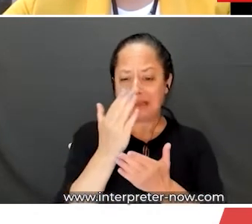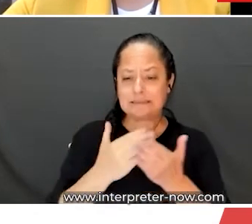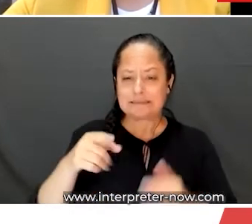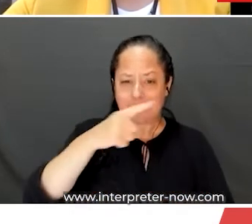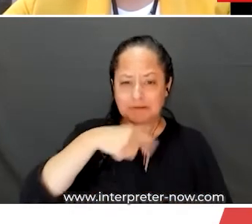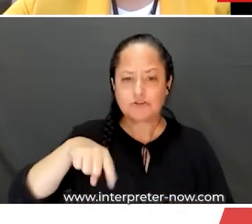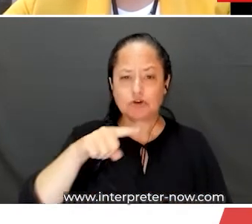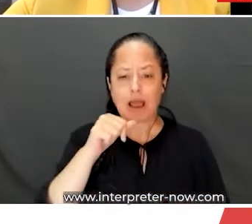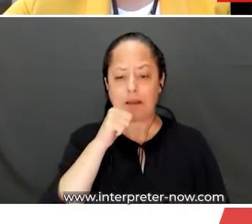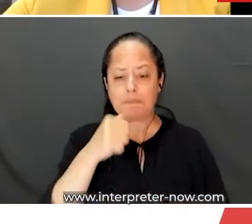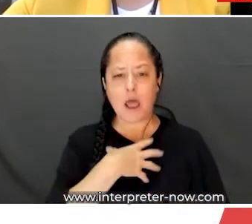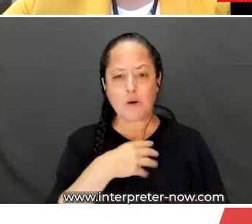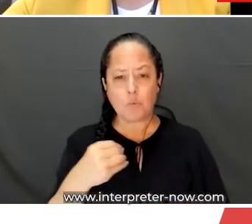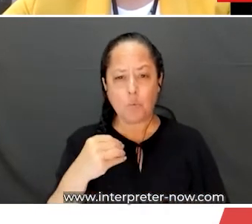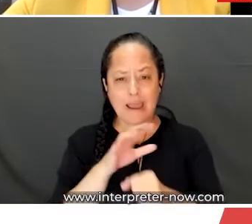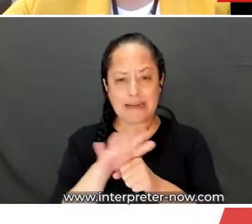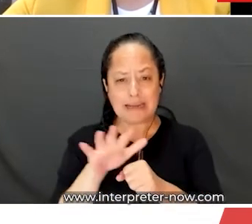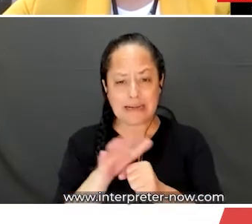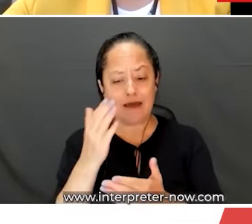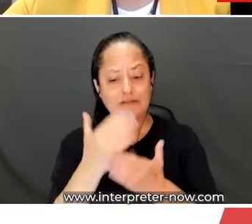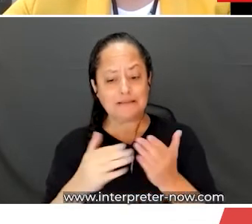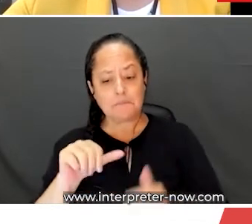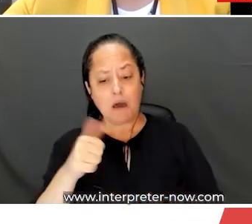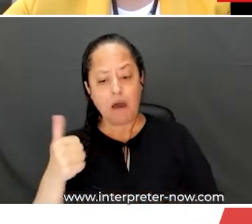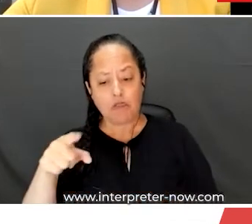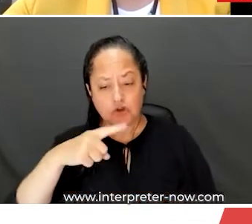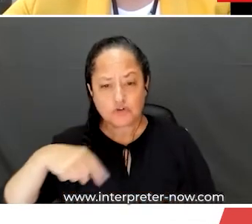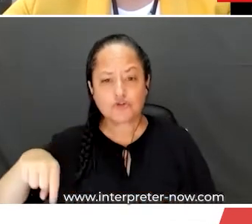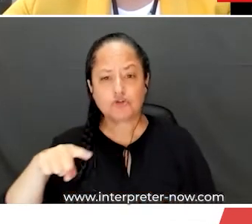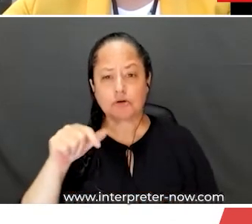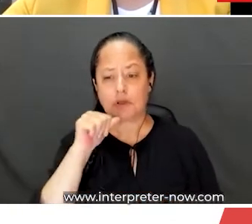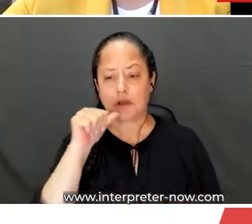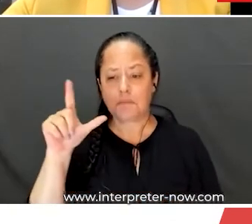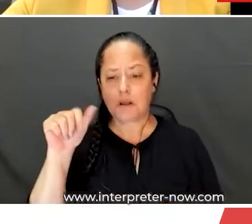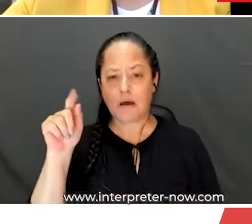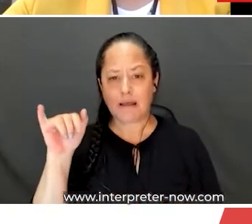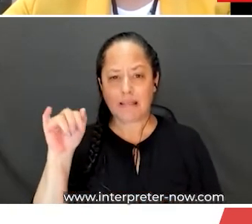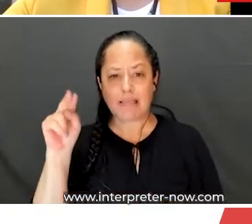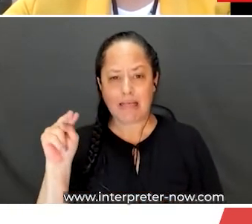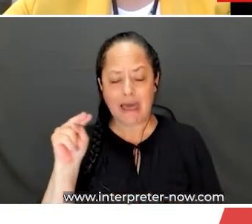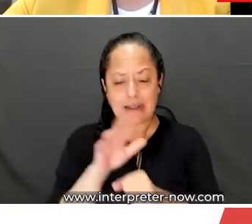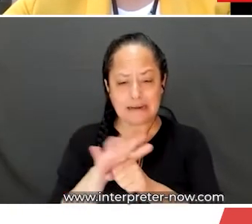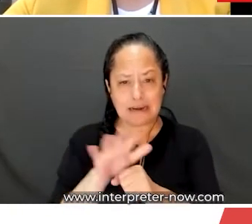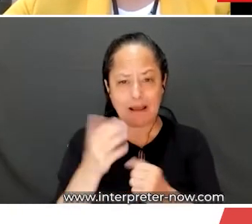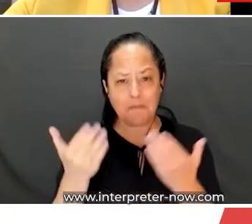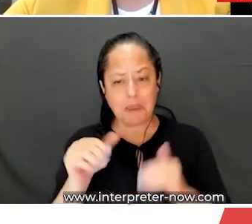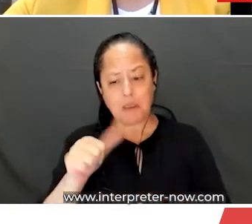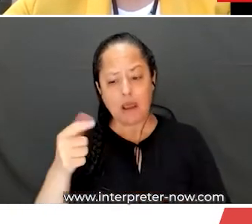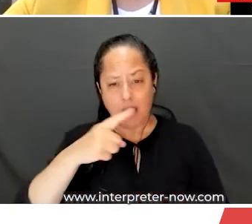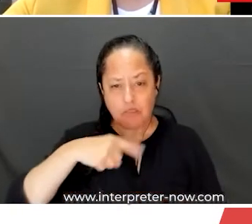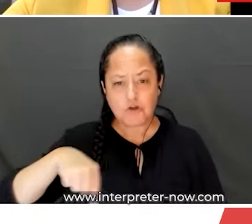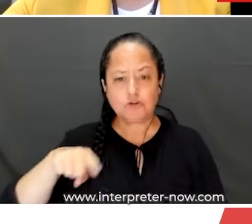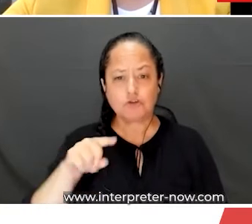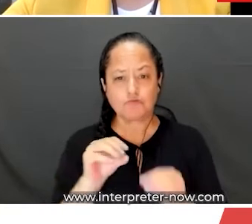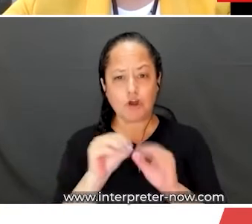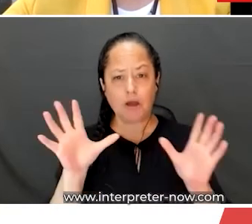I'm not white enough. In other circles, I'm not Latin enough. Or maybe in other circles, obviously, I'm